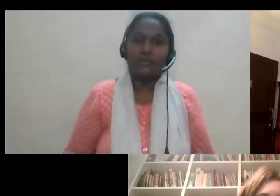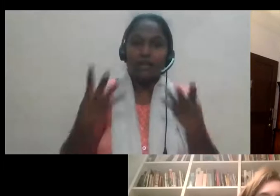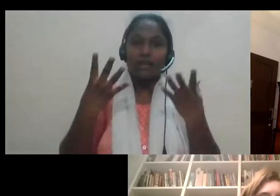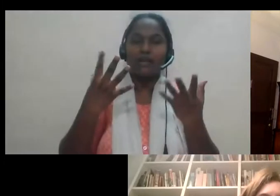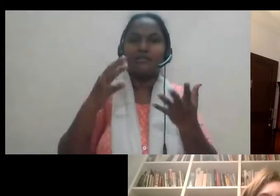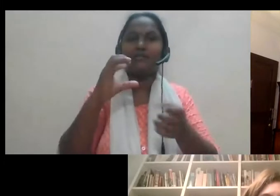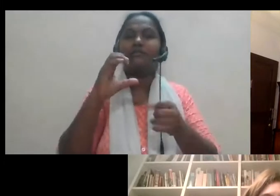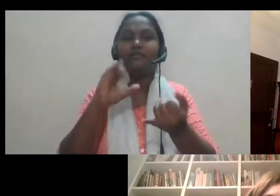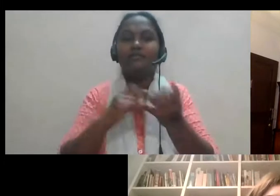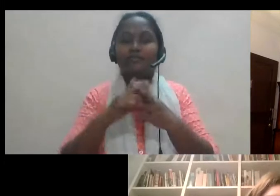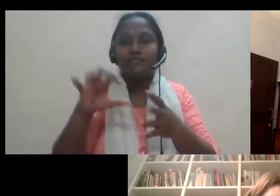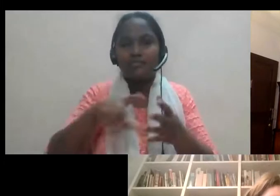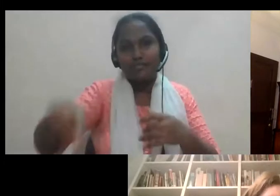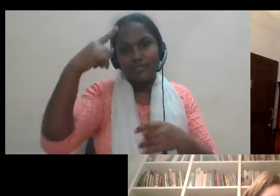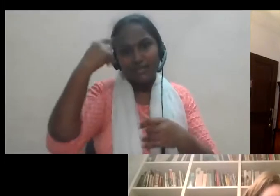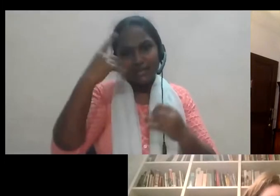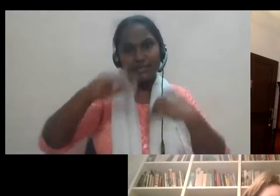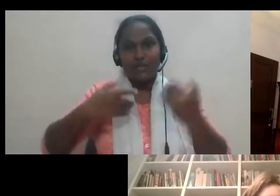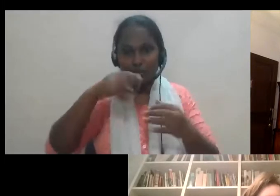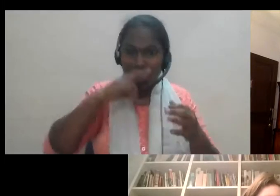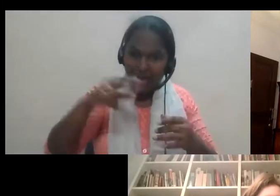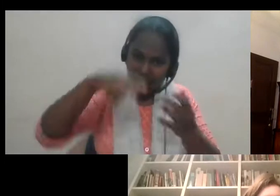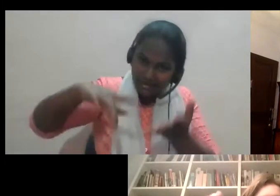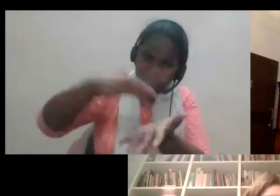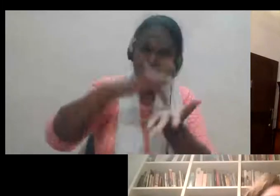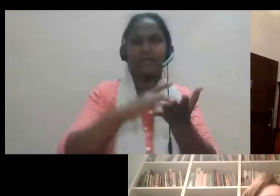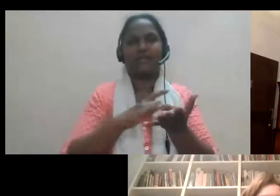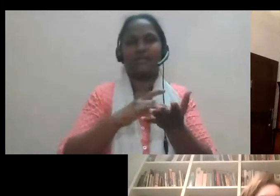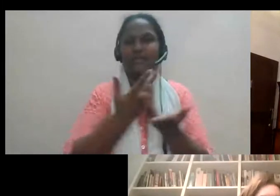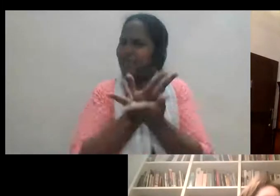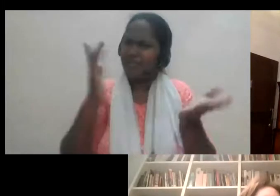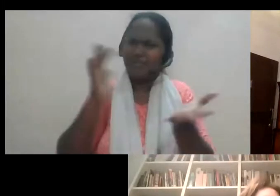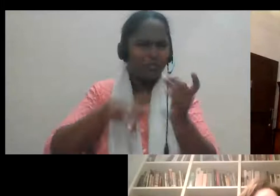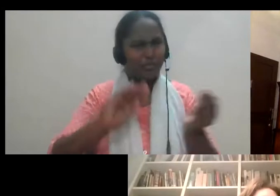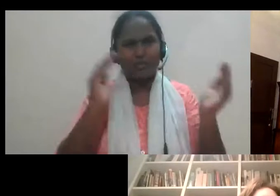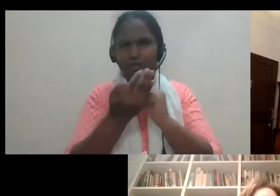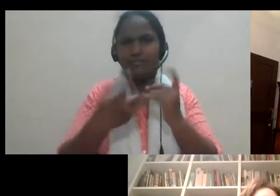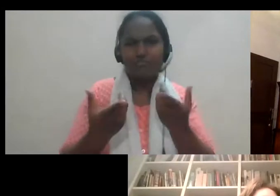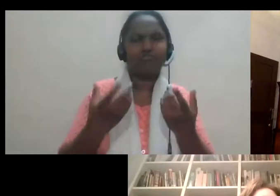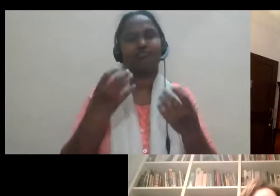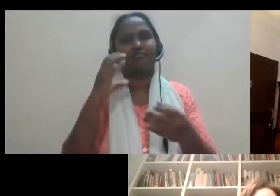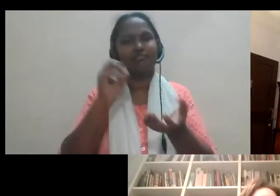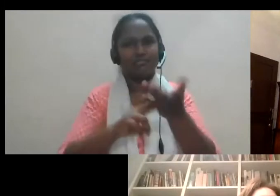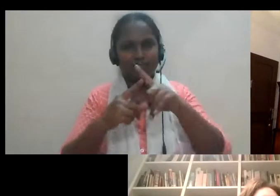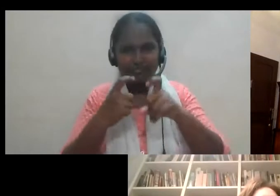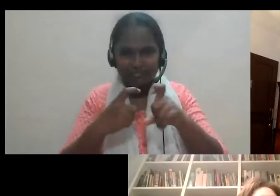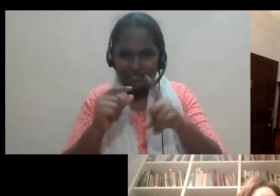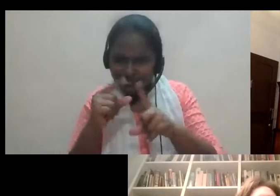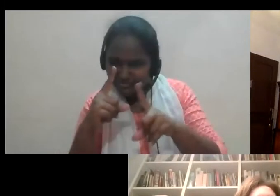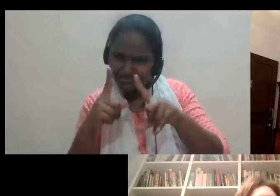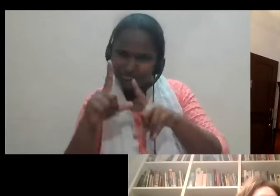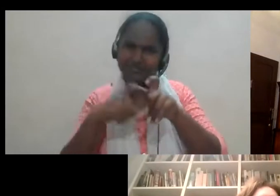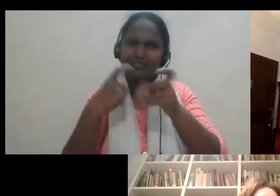scratch and understand that you are in a place, every place in the world is complex. And, you know, the